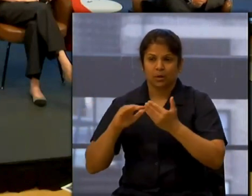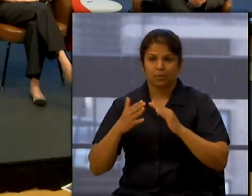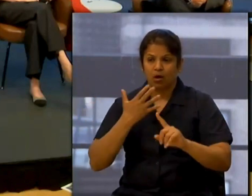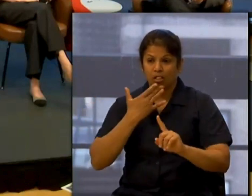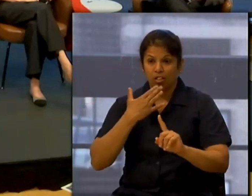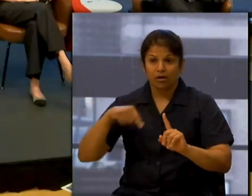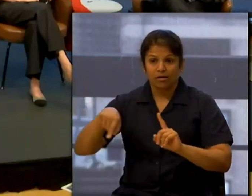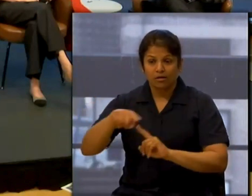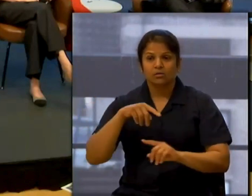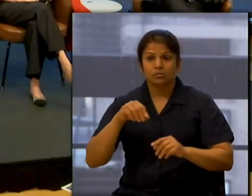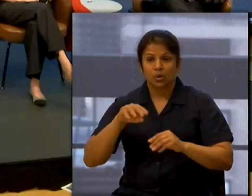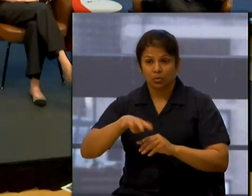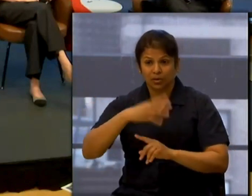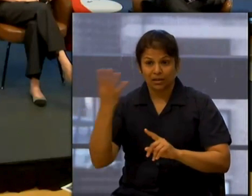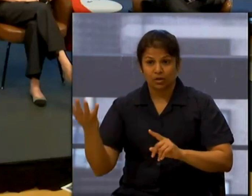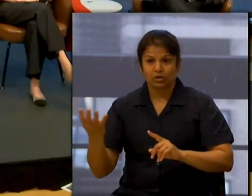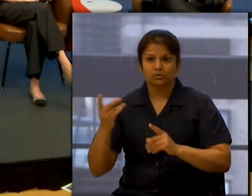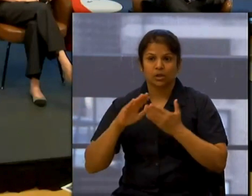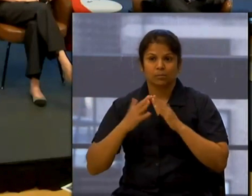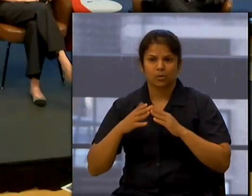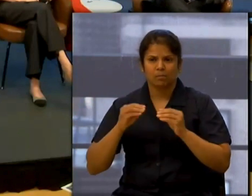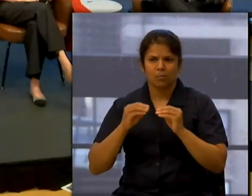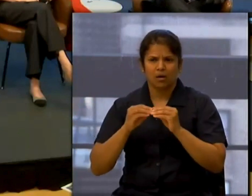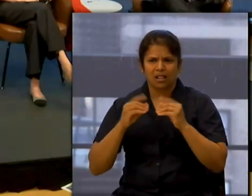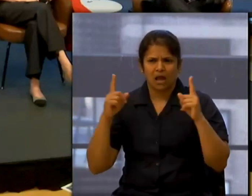nuanced and more pronounced.